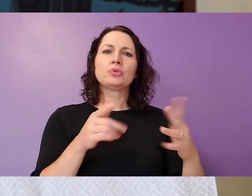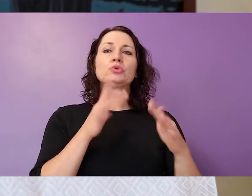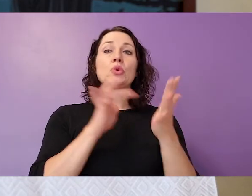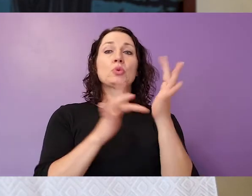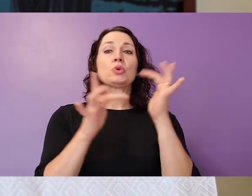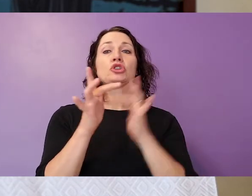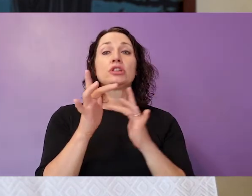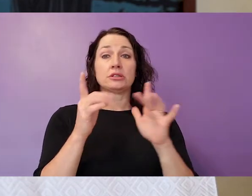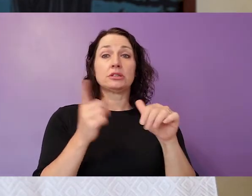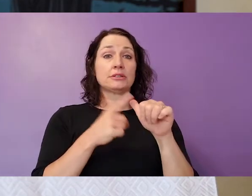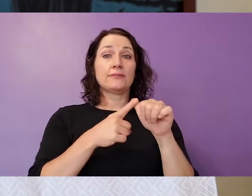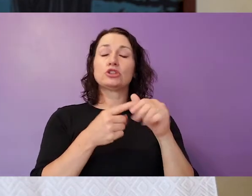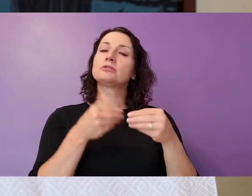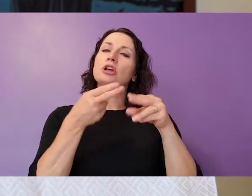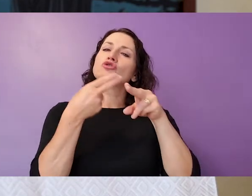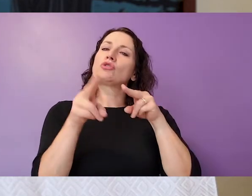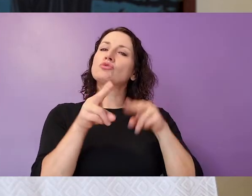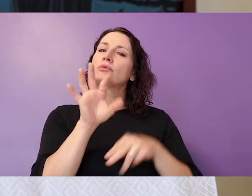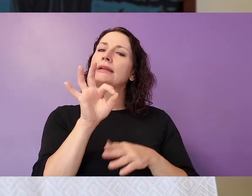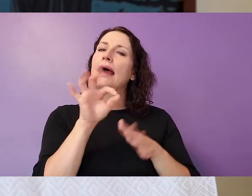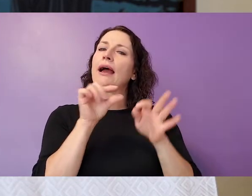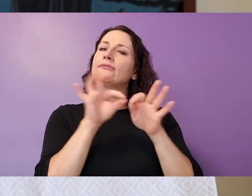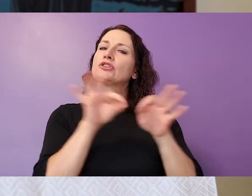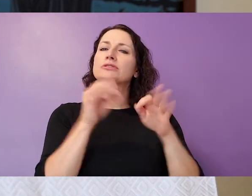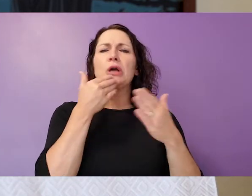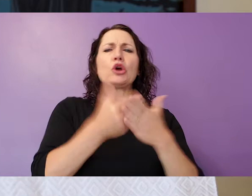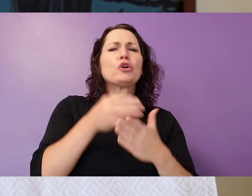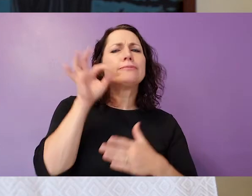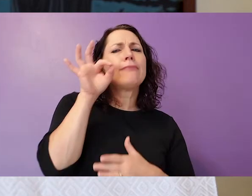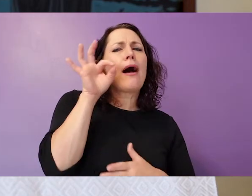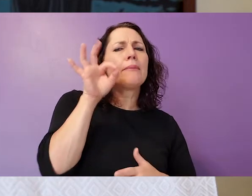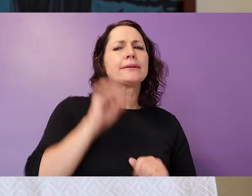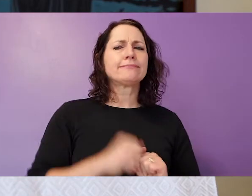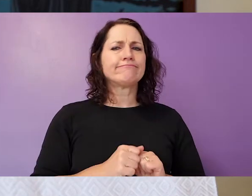after Jesus gives this very good homily about